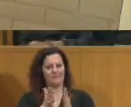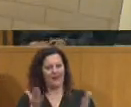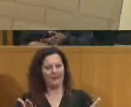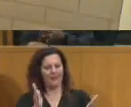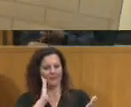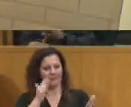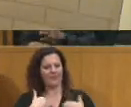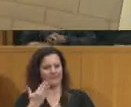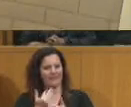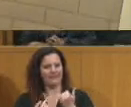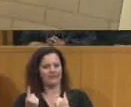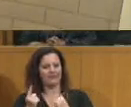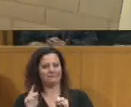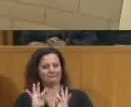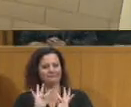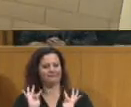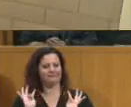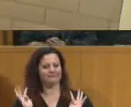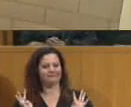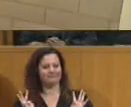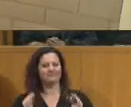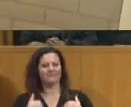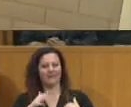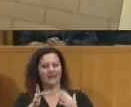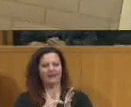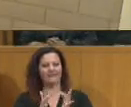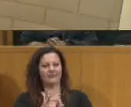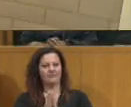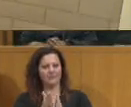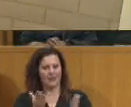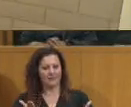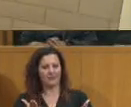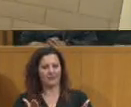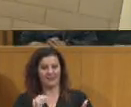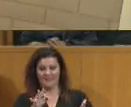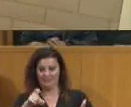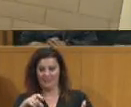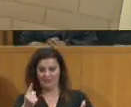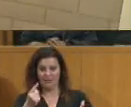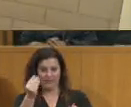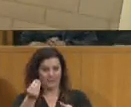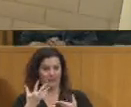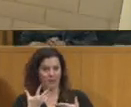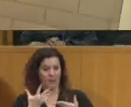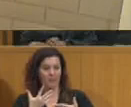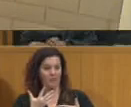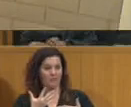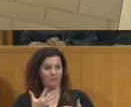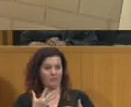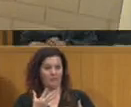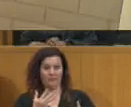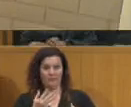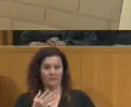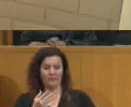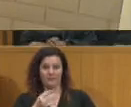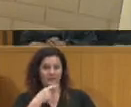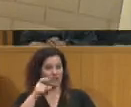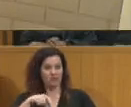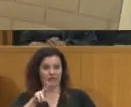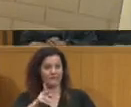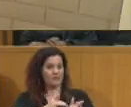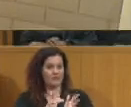family members? And Orphan. All the families. please come down. All families or just? All of your families.